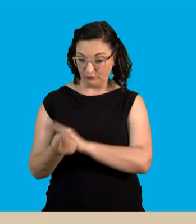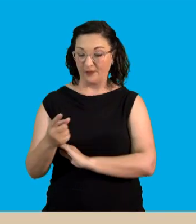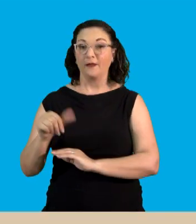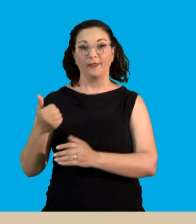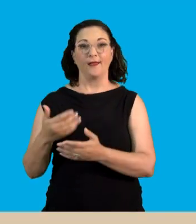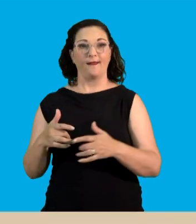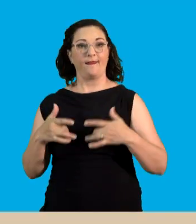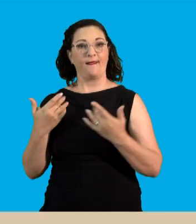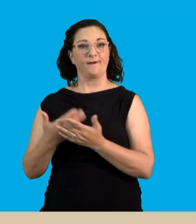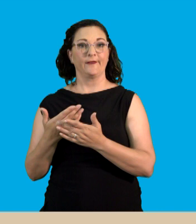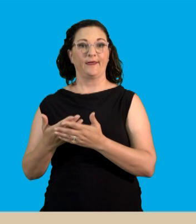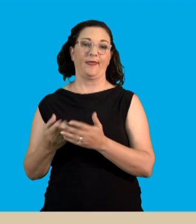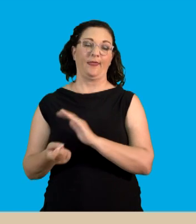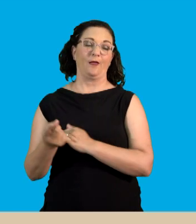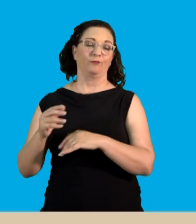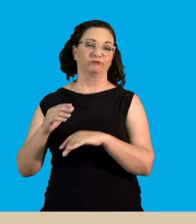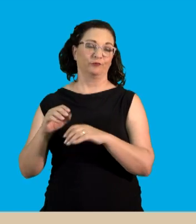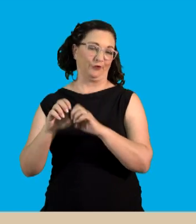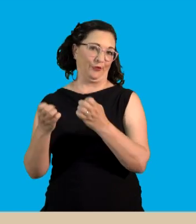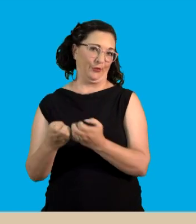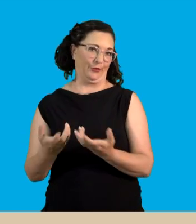it produces